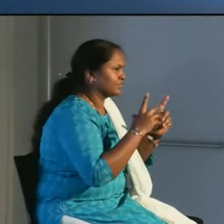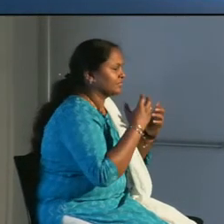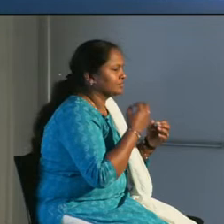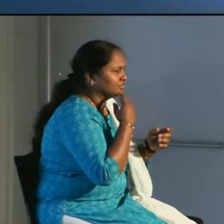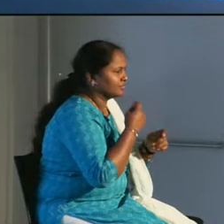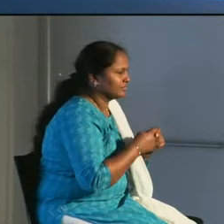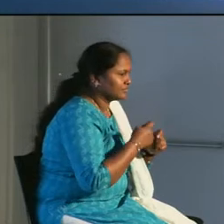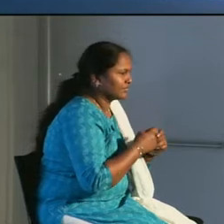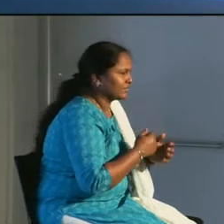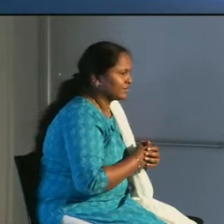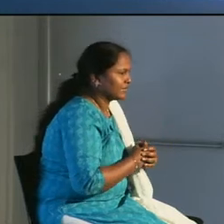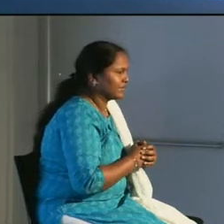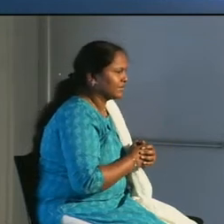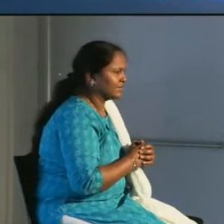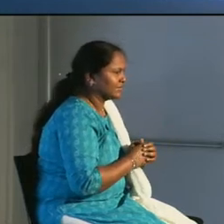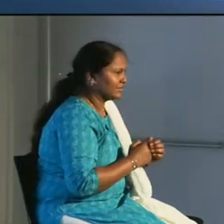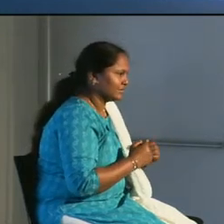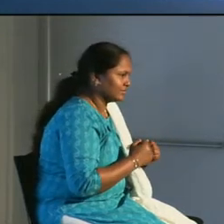working.